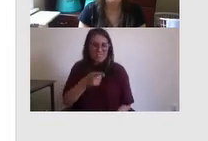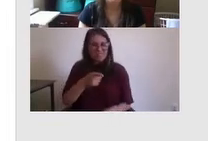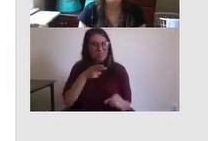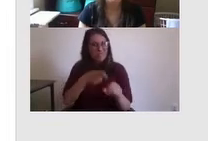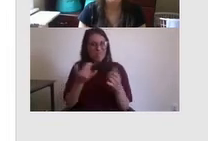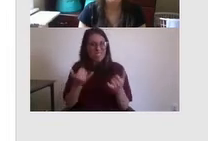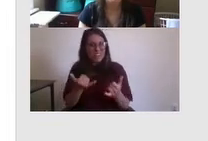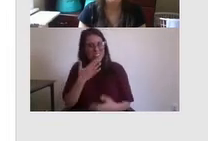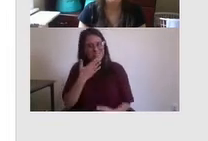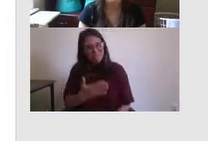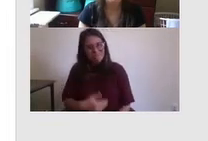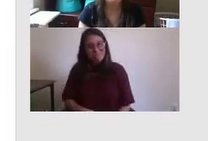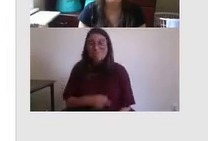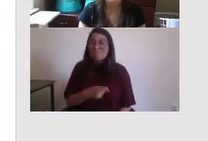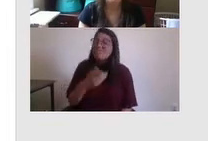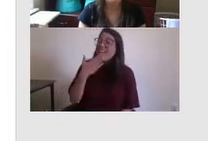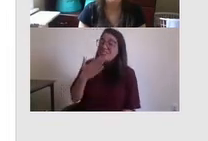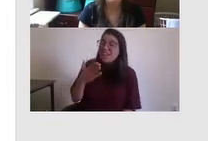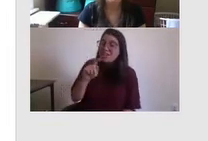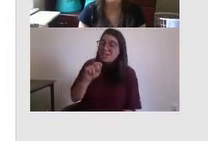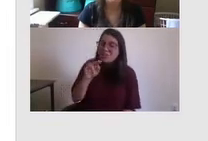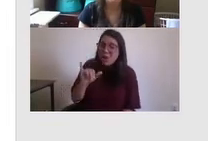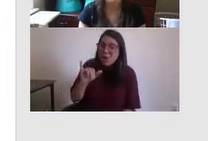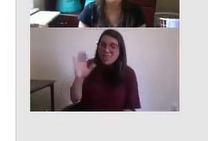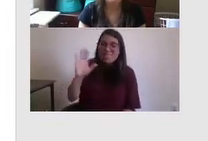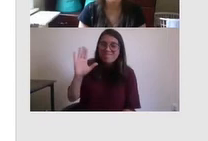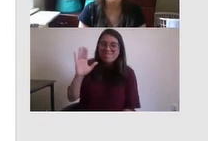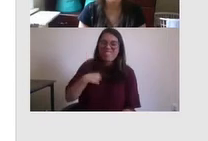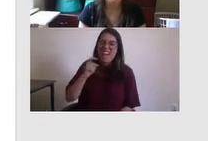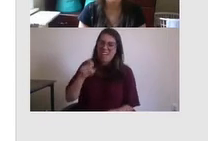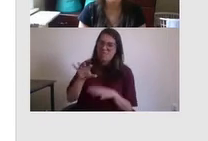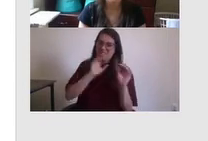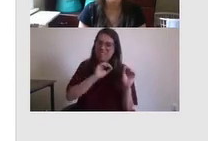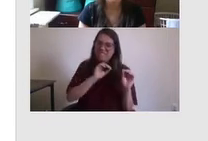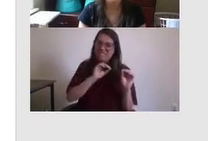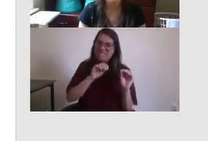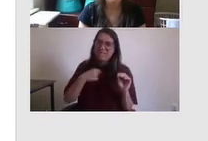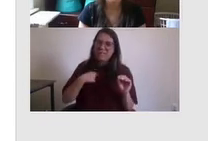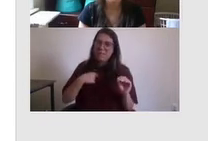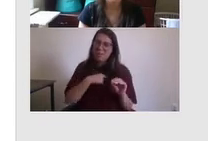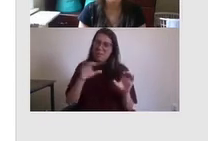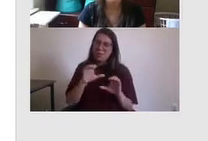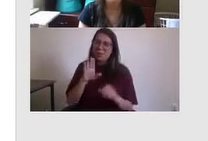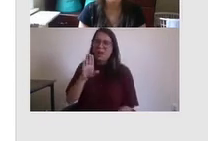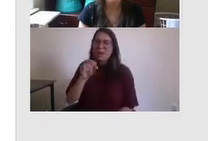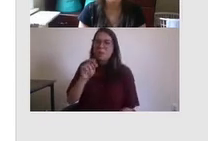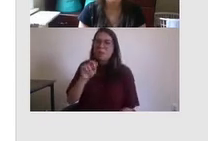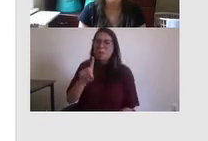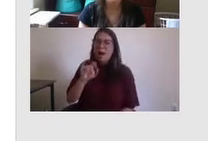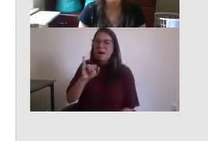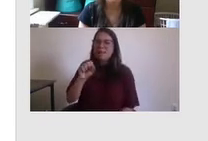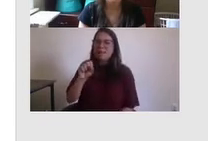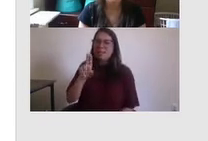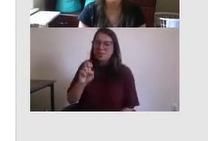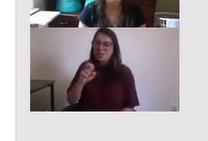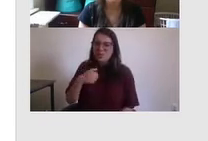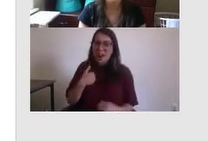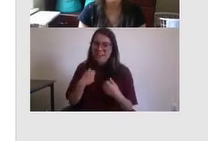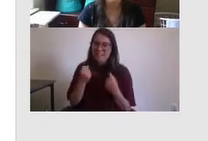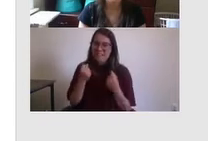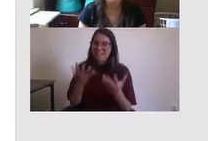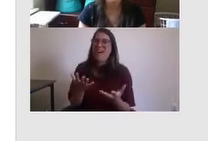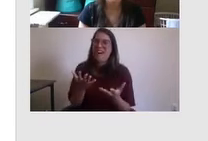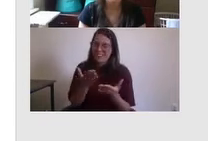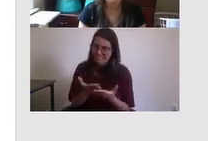So, thanks, Tony. Thanks for having me. I do have to drop off. We are doing a bond issue, and I've got a lot of work to get that